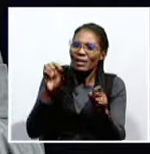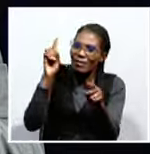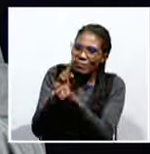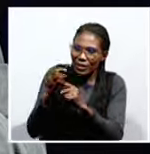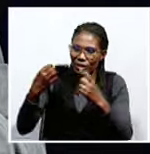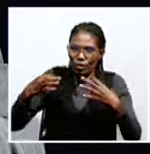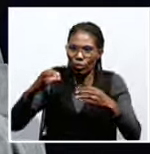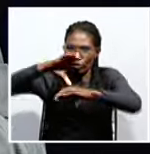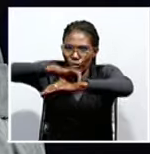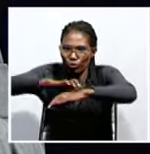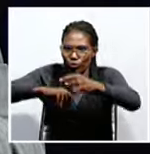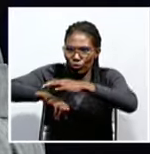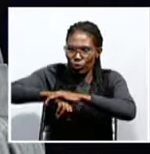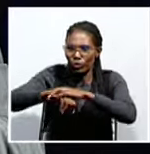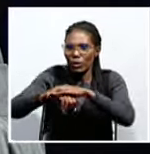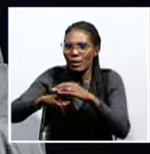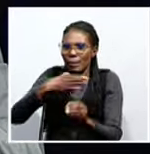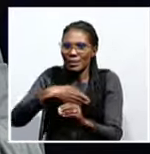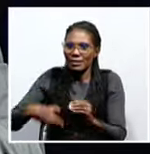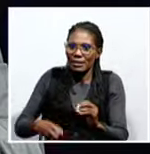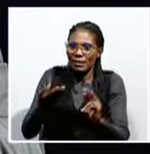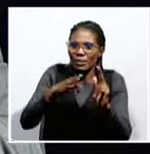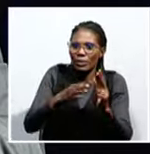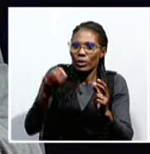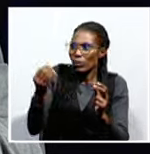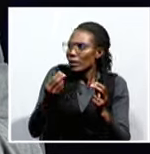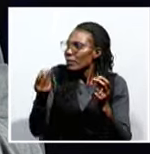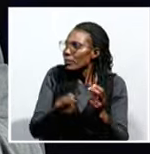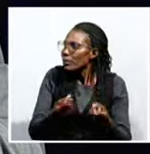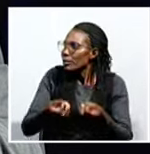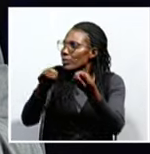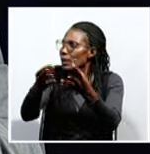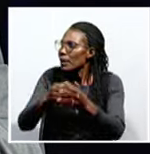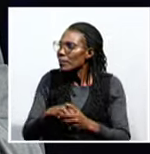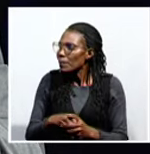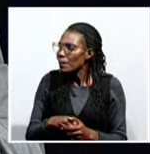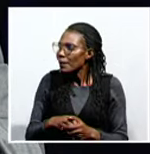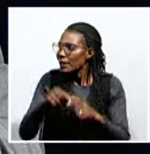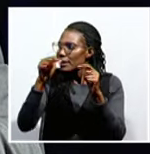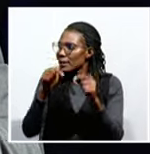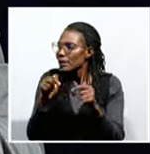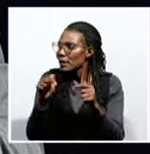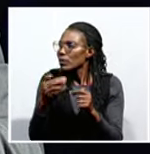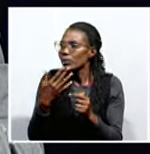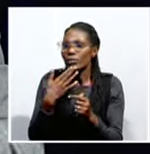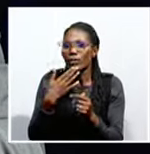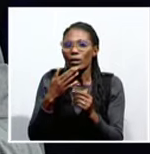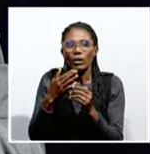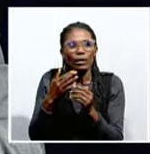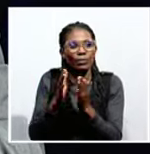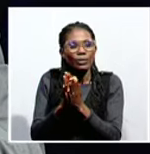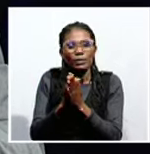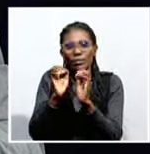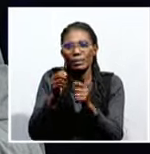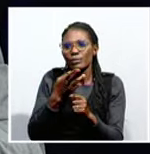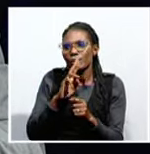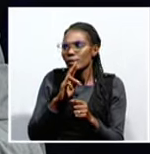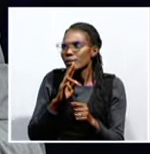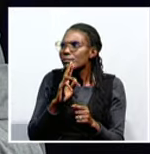weddings. And what are some of your personal fond memory that you can perhaps recall and share with us, which is outside of the professional